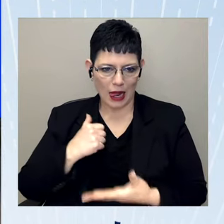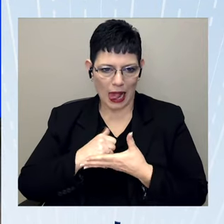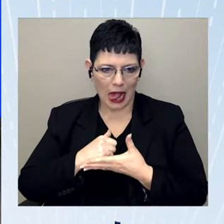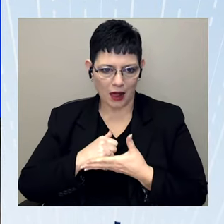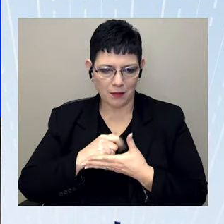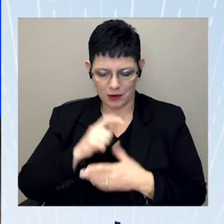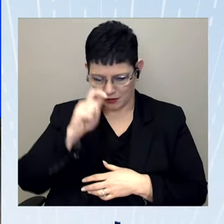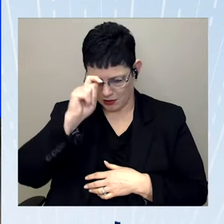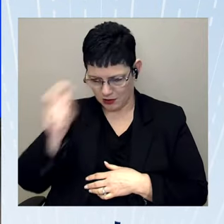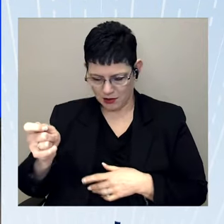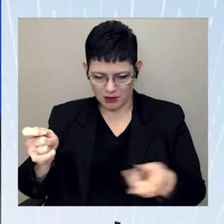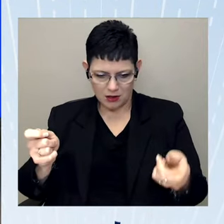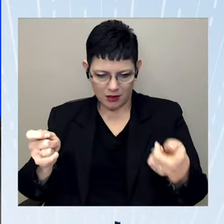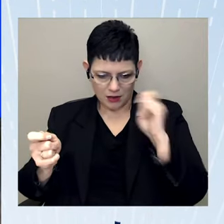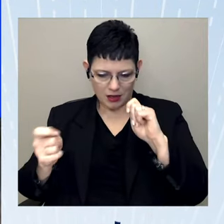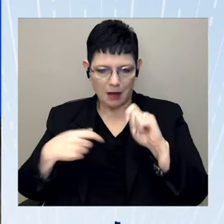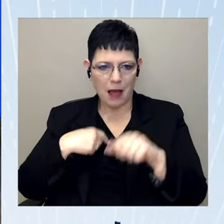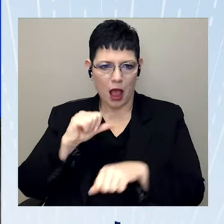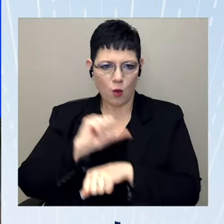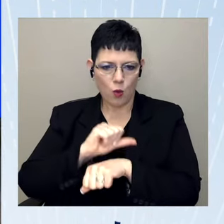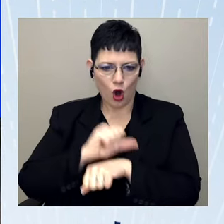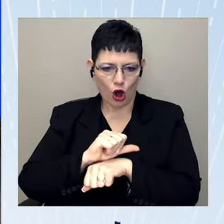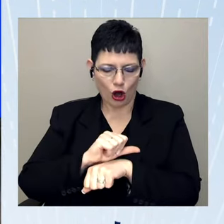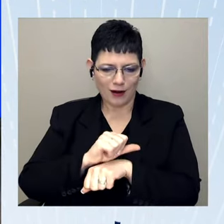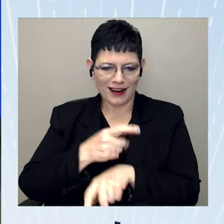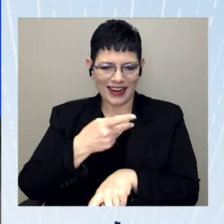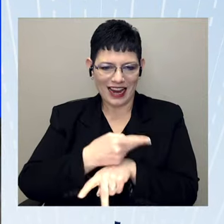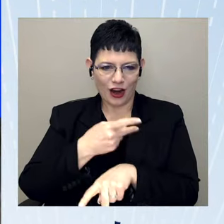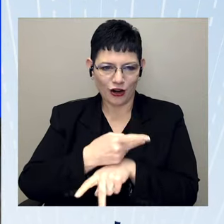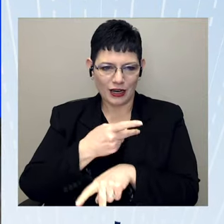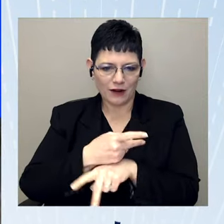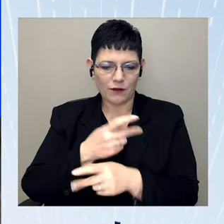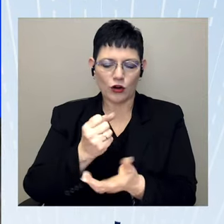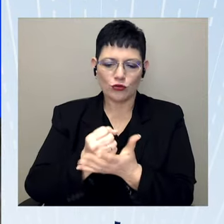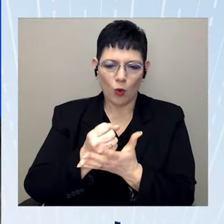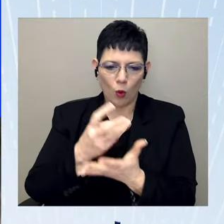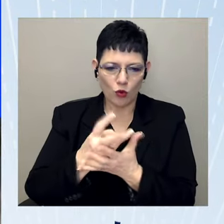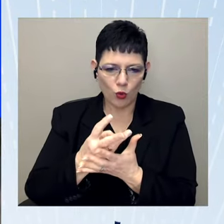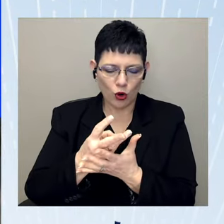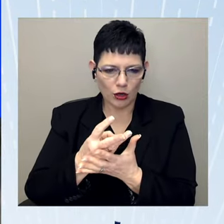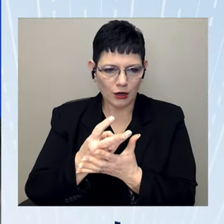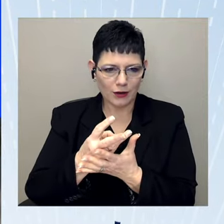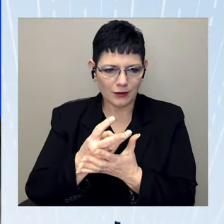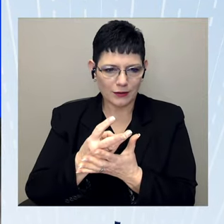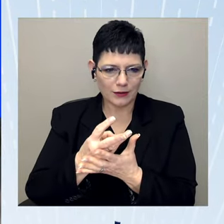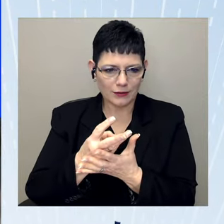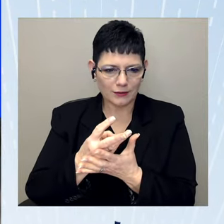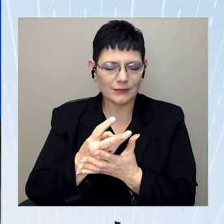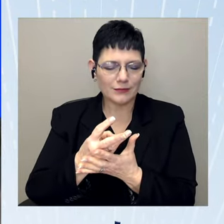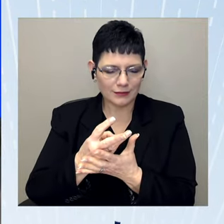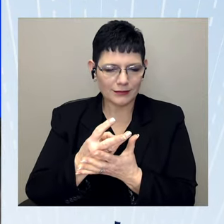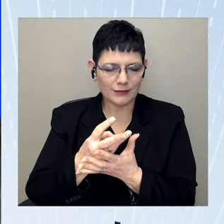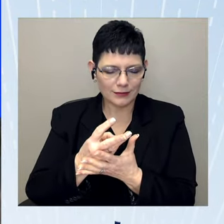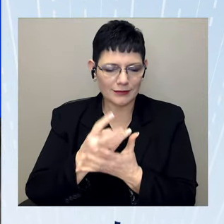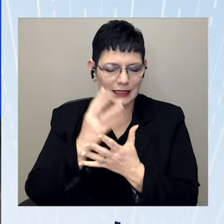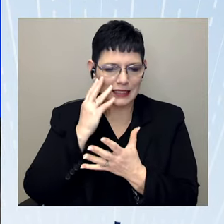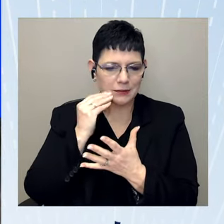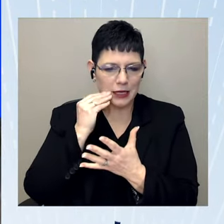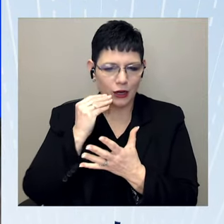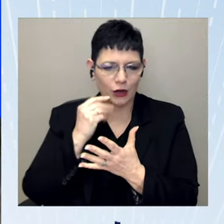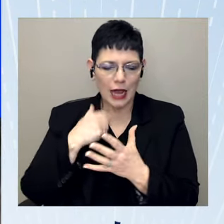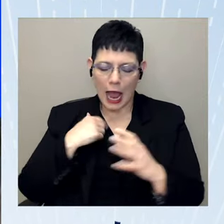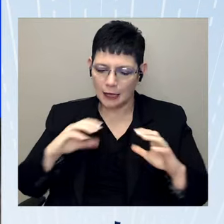granddaughter hat and put on my caregiver hat, my social worker hat, and I got to work. So in navigating that